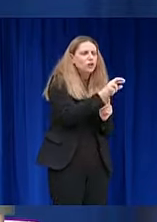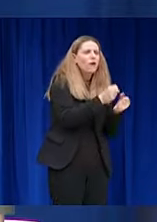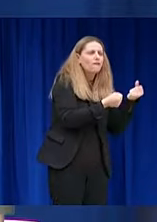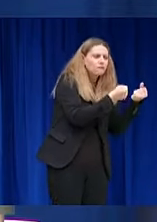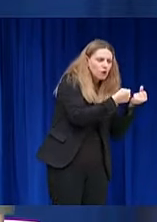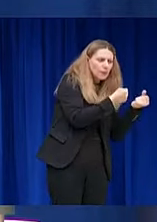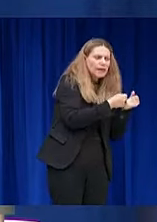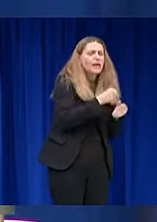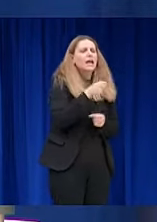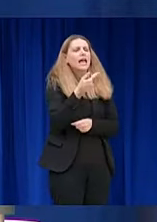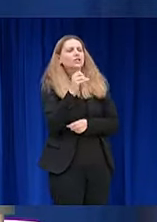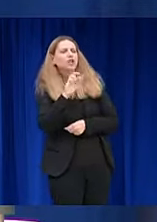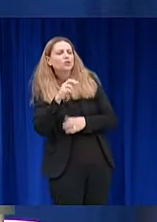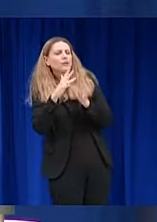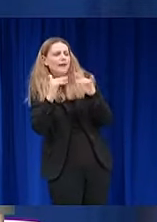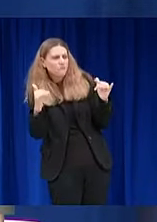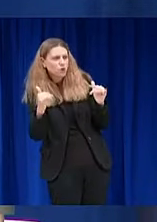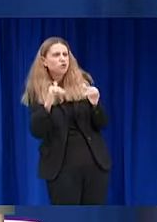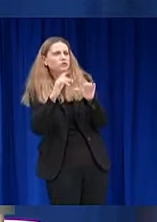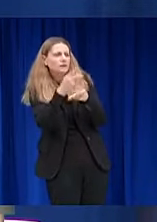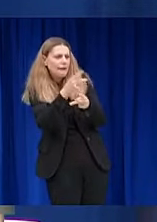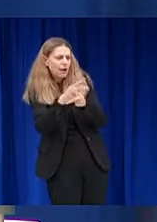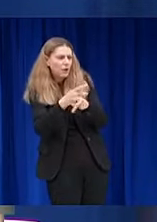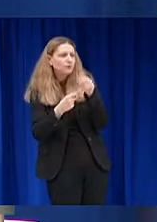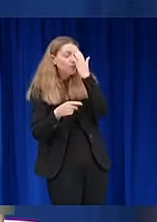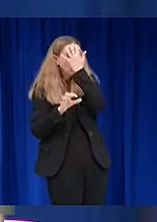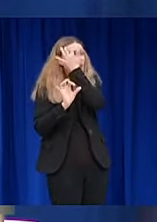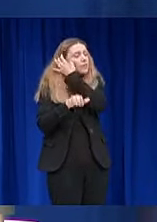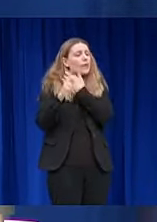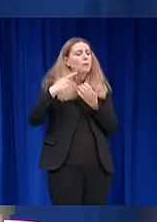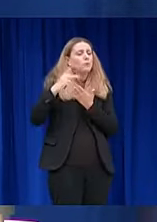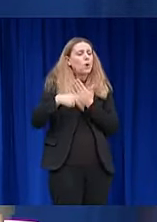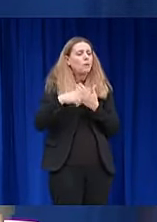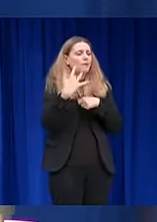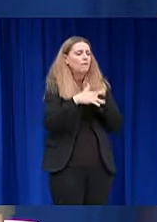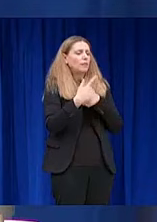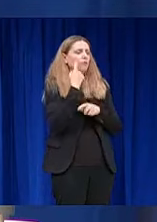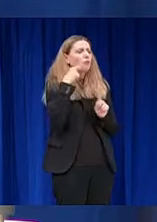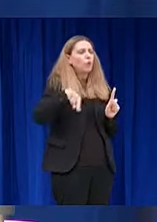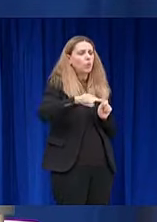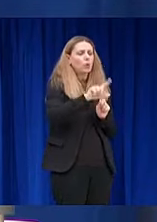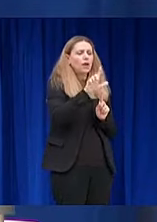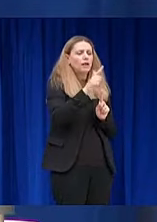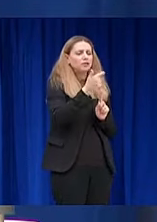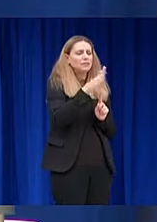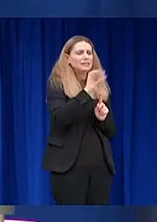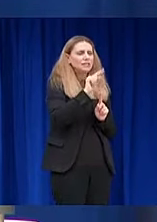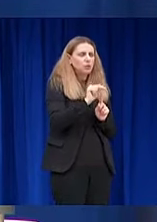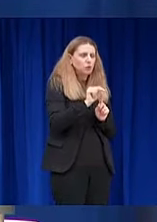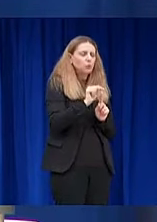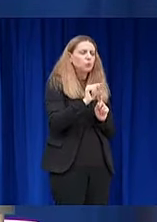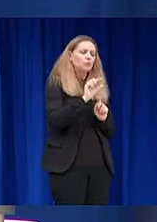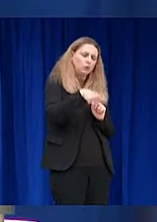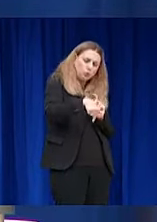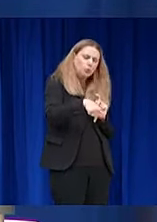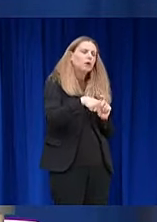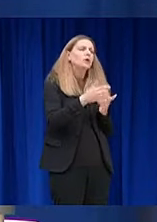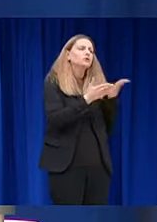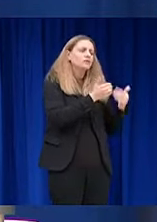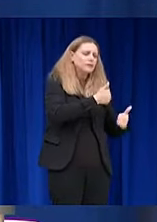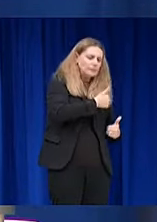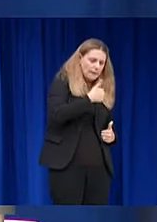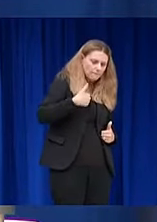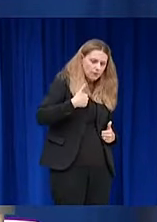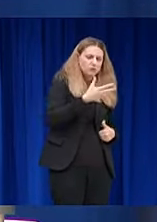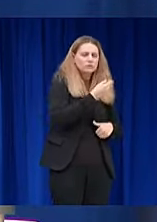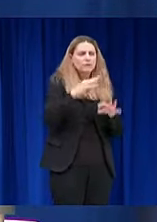Exceptional Family Member Program is available to LGBTQ service members, service families, and who require continuity of